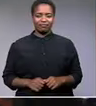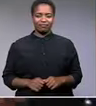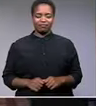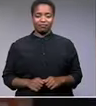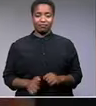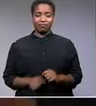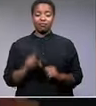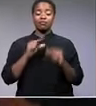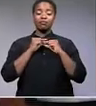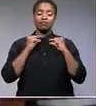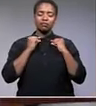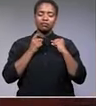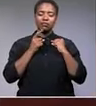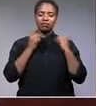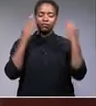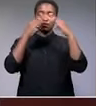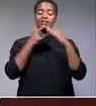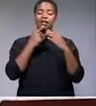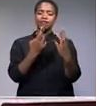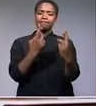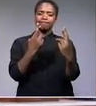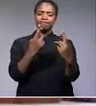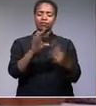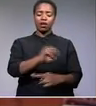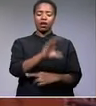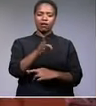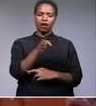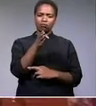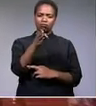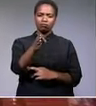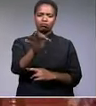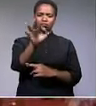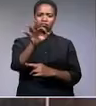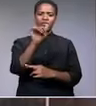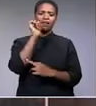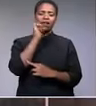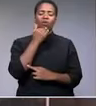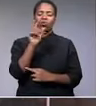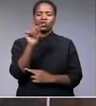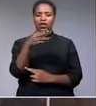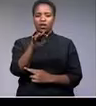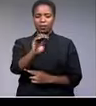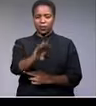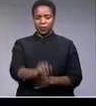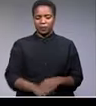And a message of hope and warnings about the future of South Africa from the Anglican Archbishop.